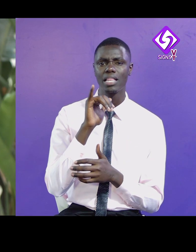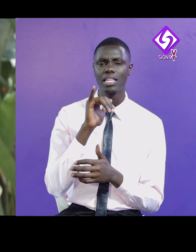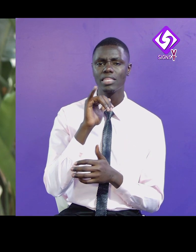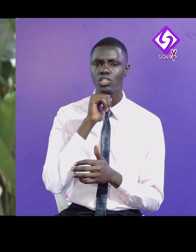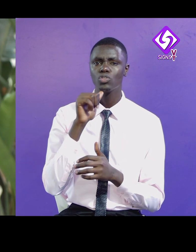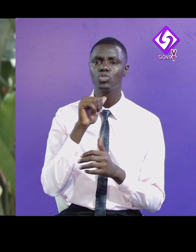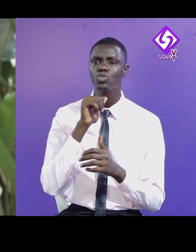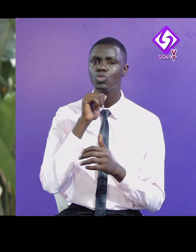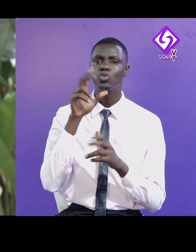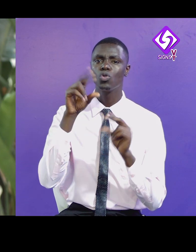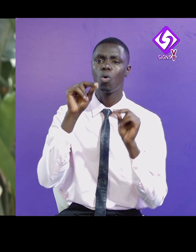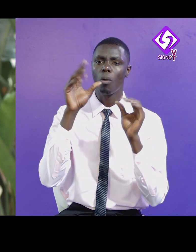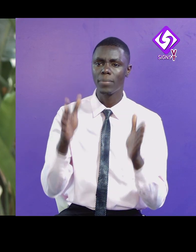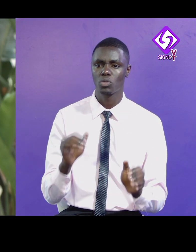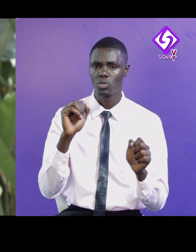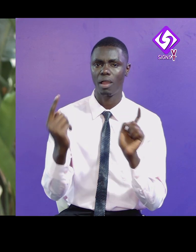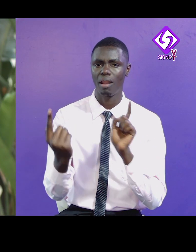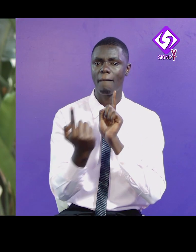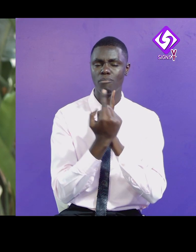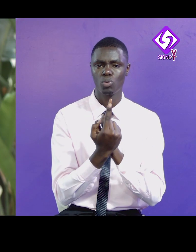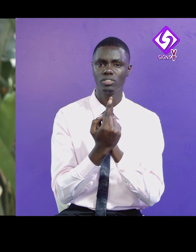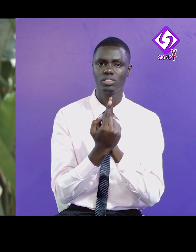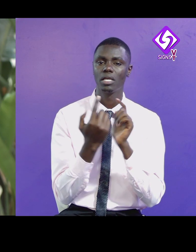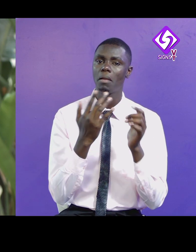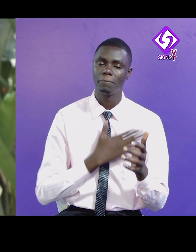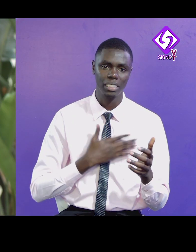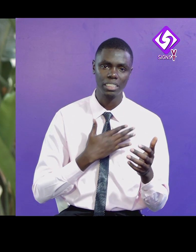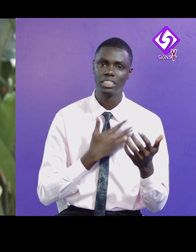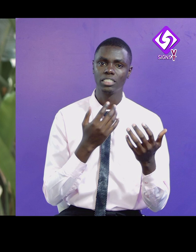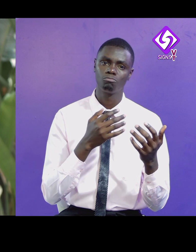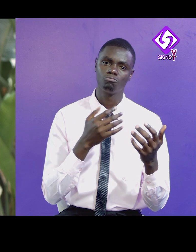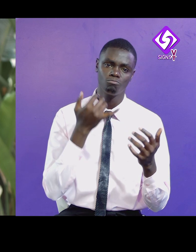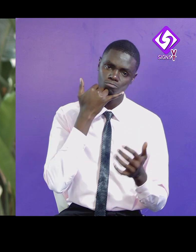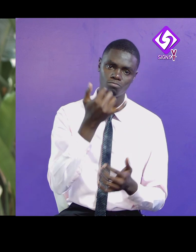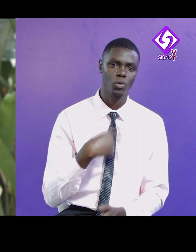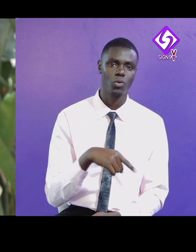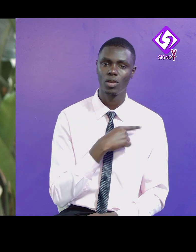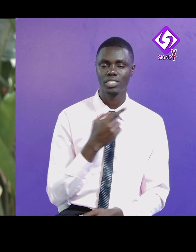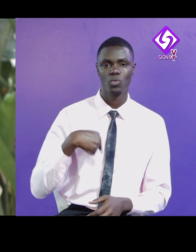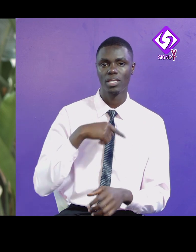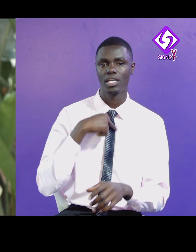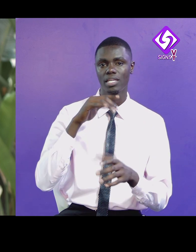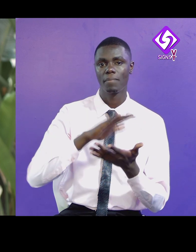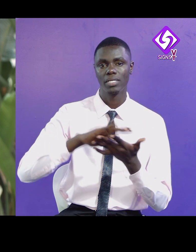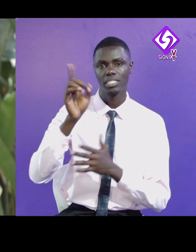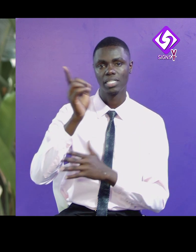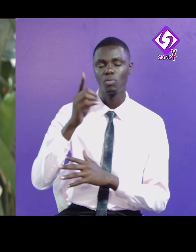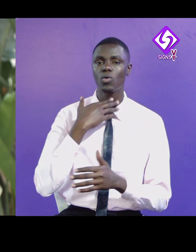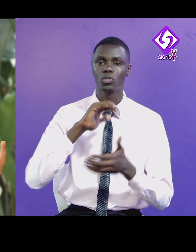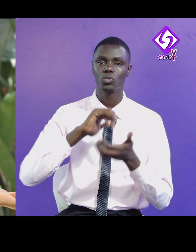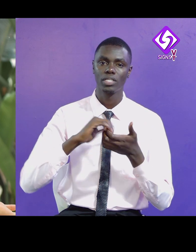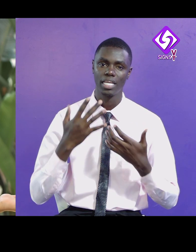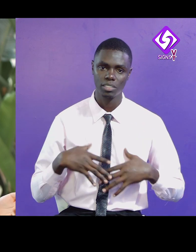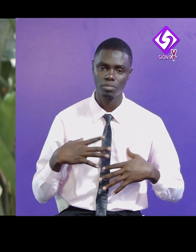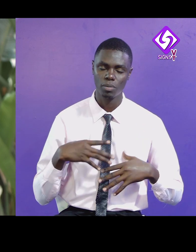one currently that you can approach that, please reach out. We are in Nairobi. We want to engage people,